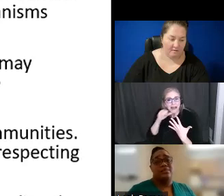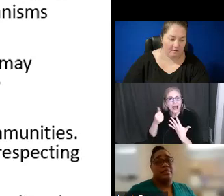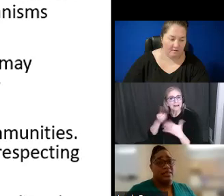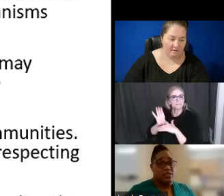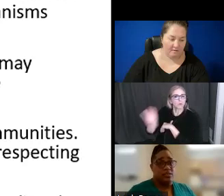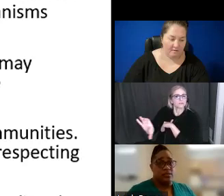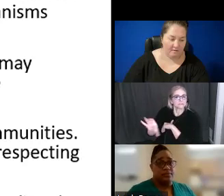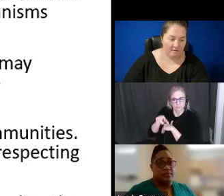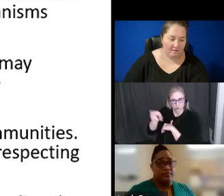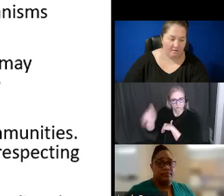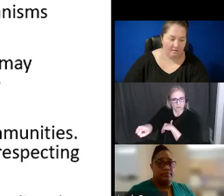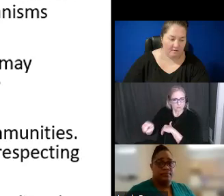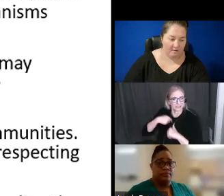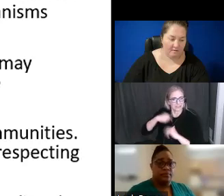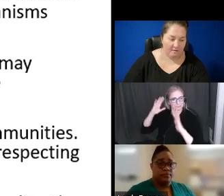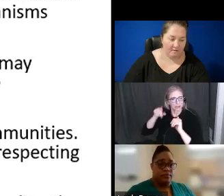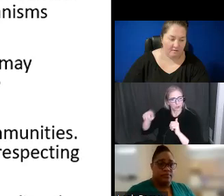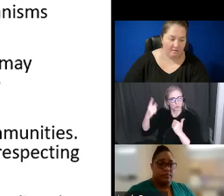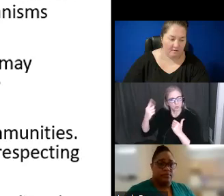imposing expectations.